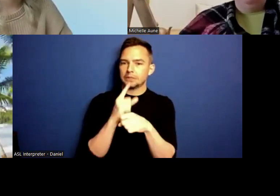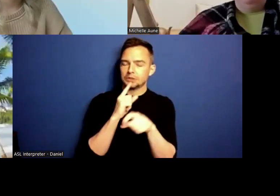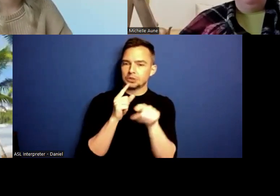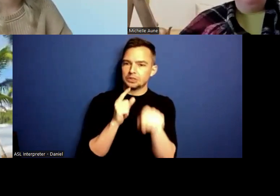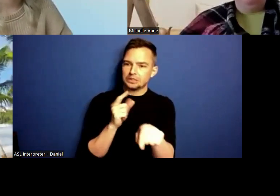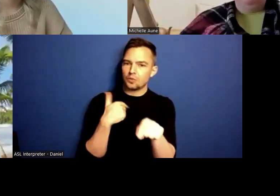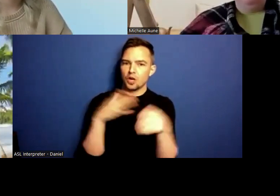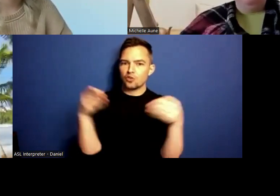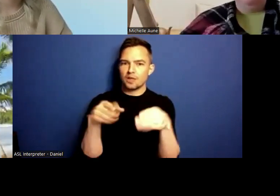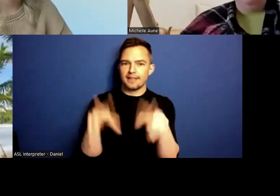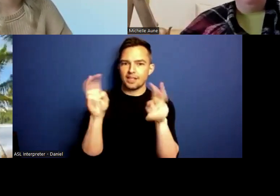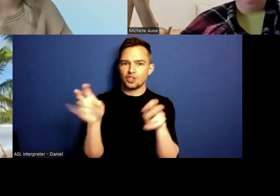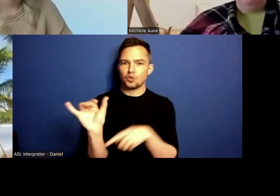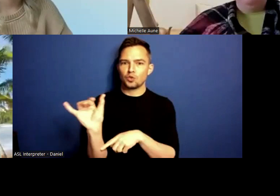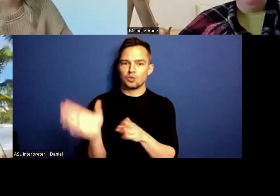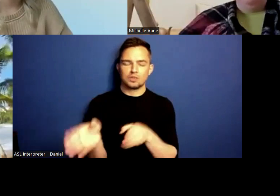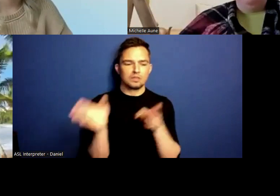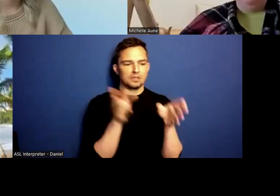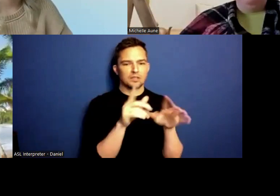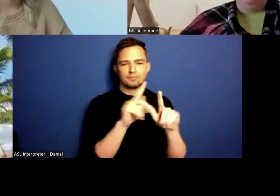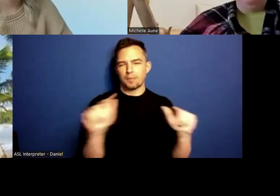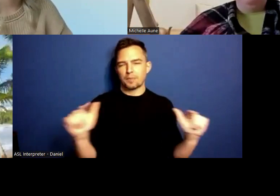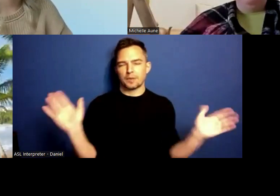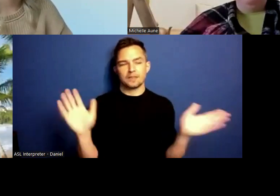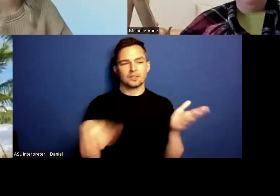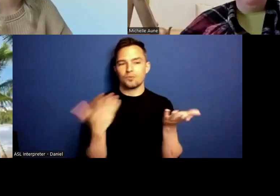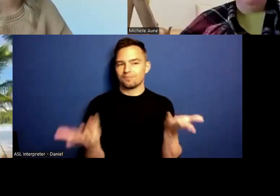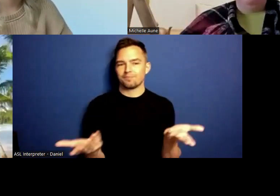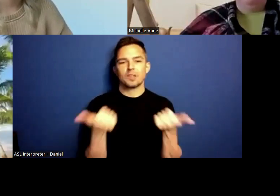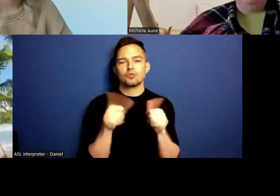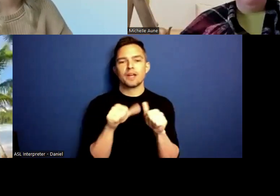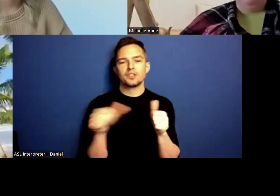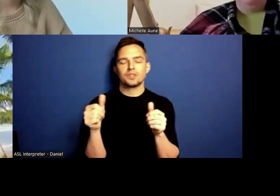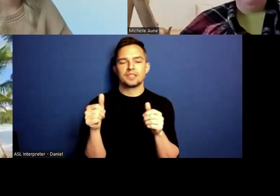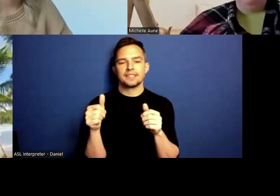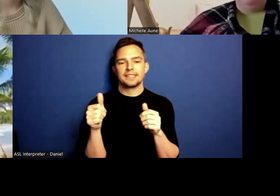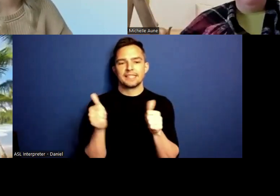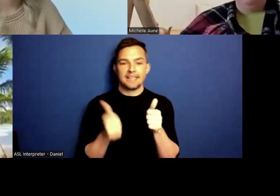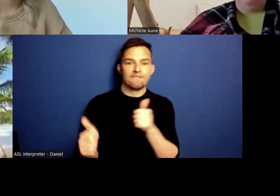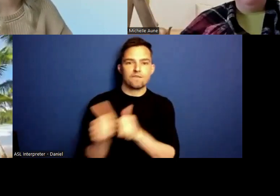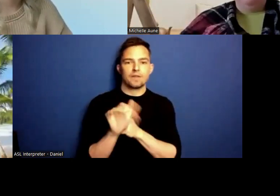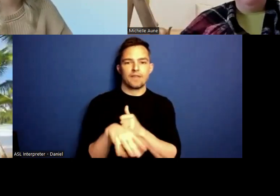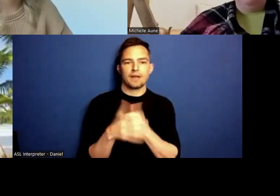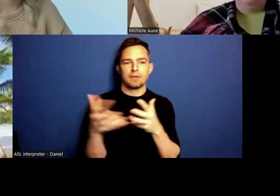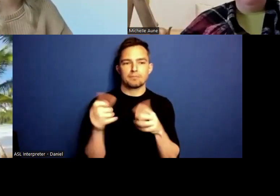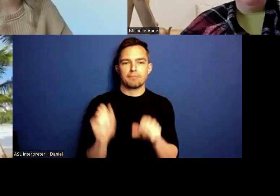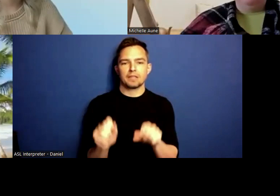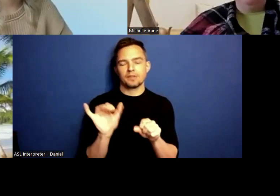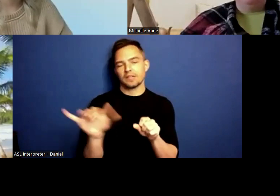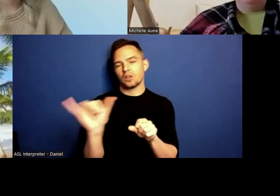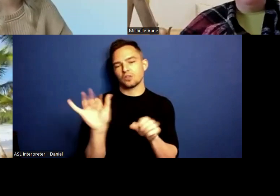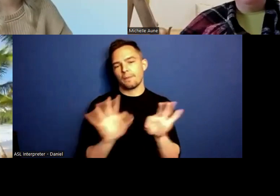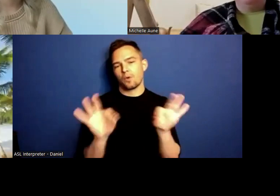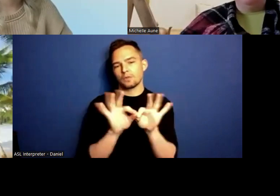are addressing that as well. And so, trying to get in front of that as much as possible, I think, is also